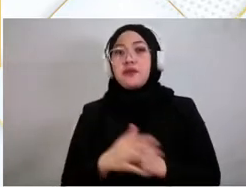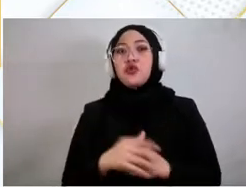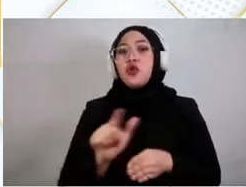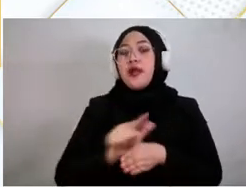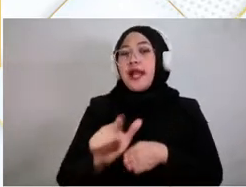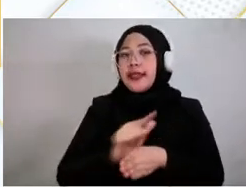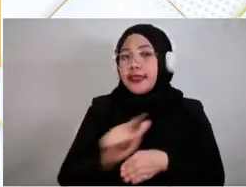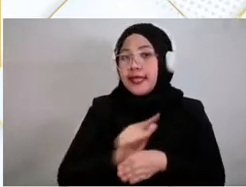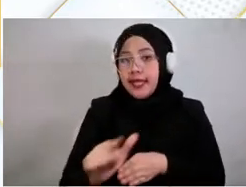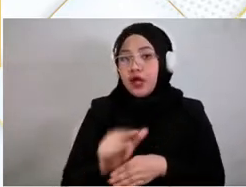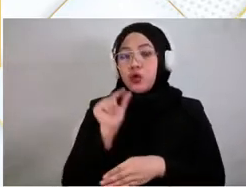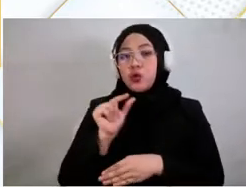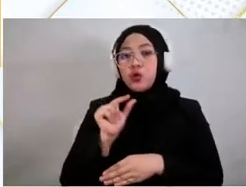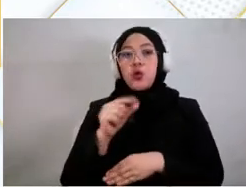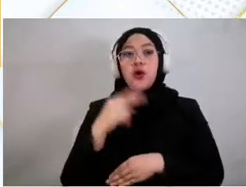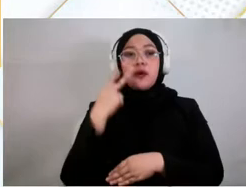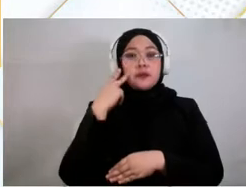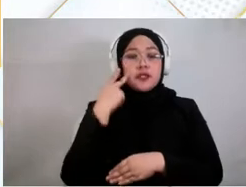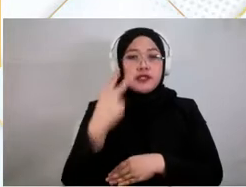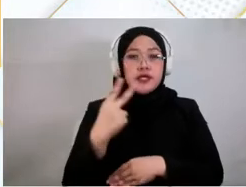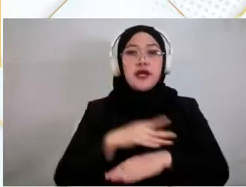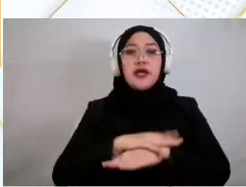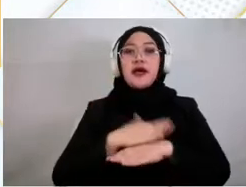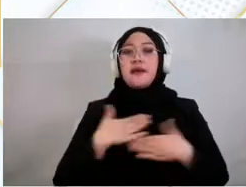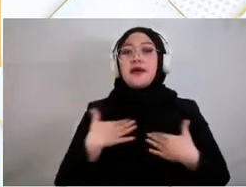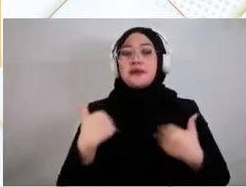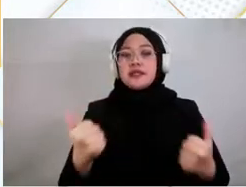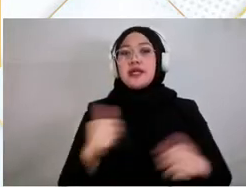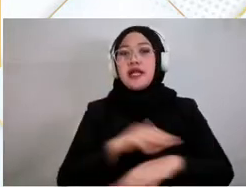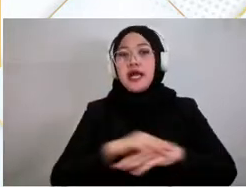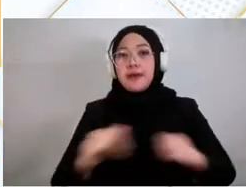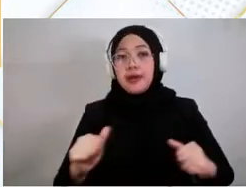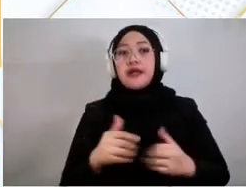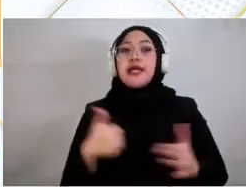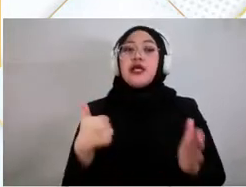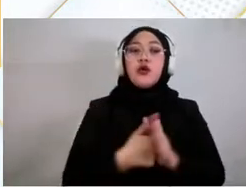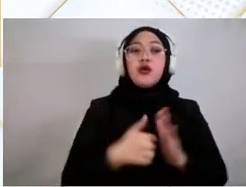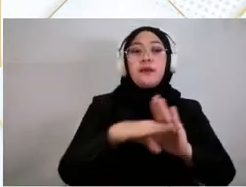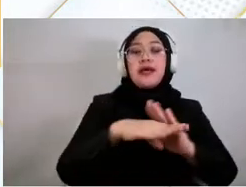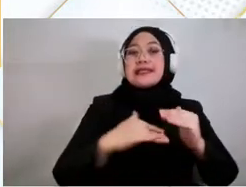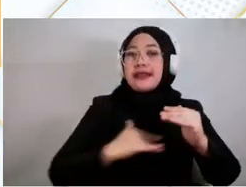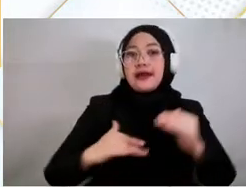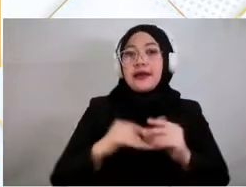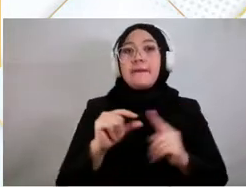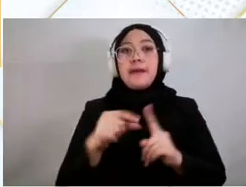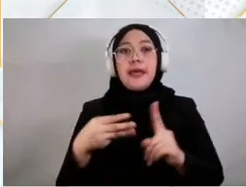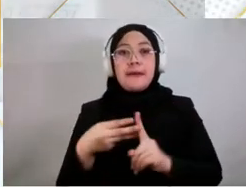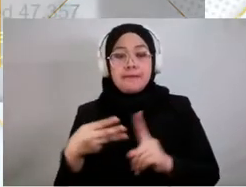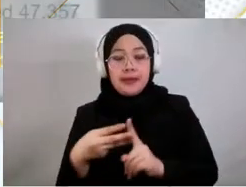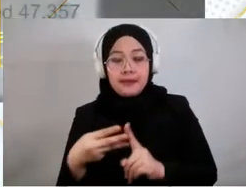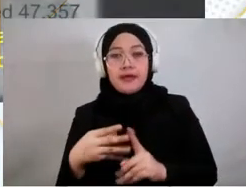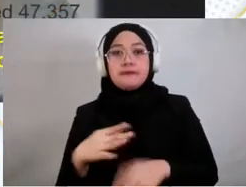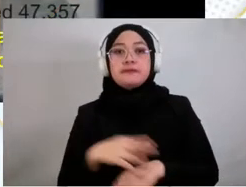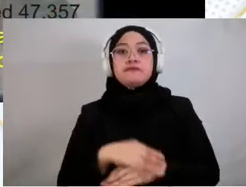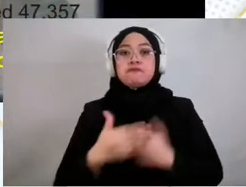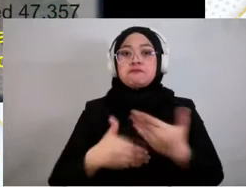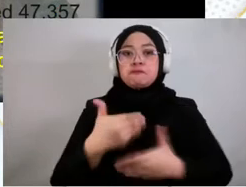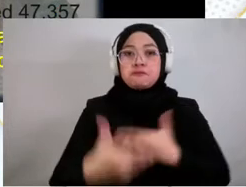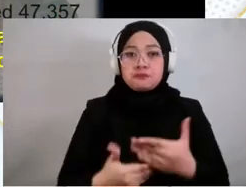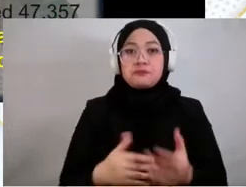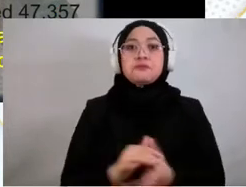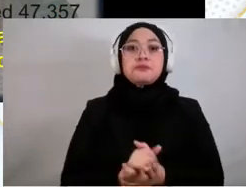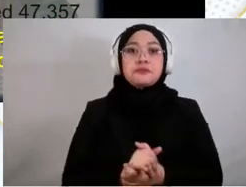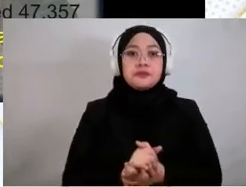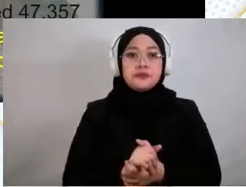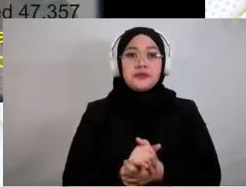for peacekeepers in accordance with the UN standard and relevant UNPKO duties. At the same time,